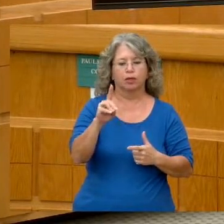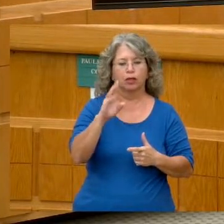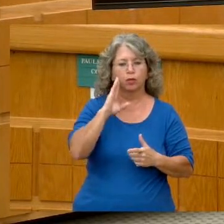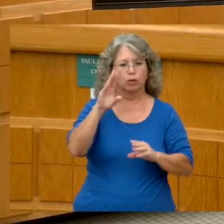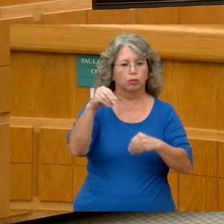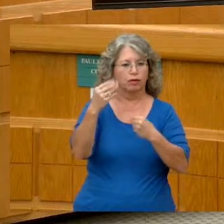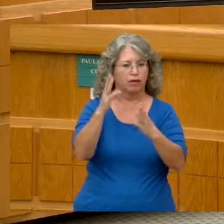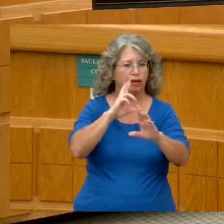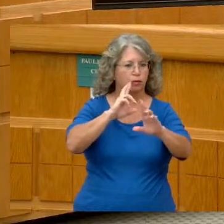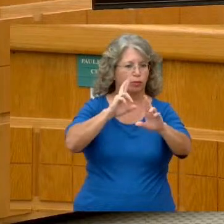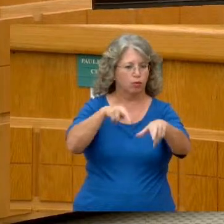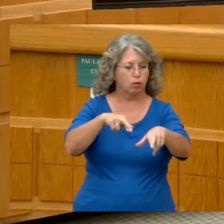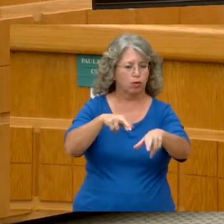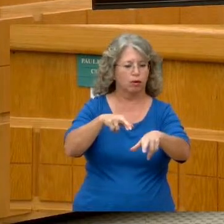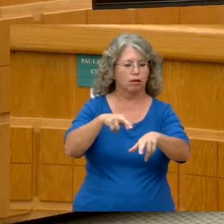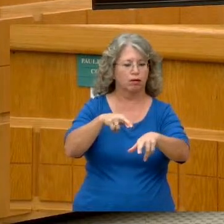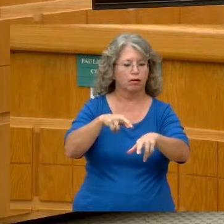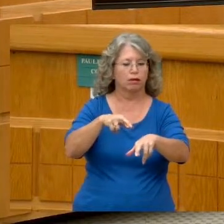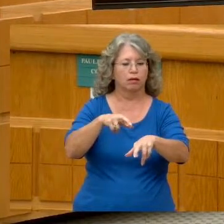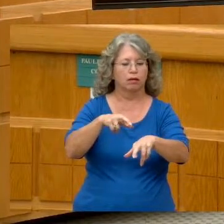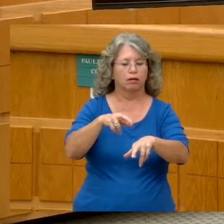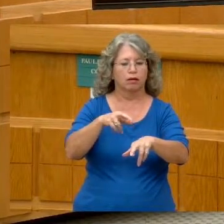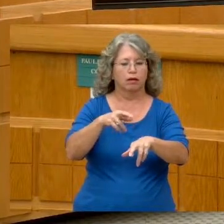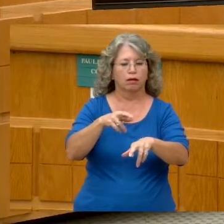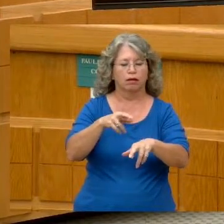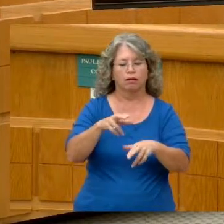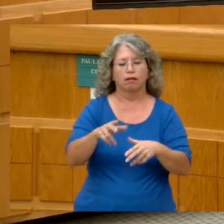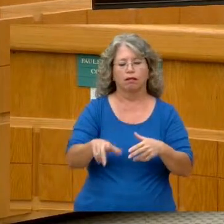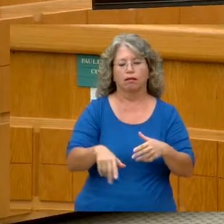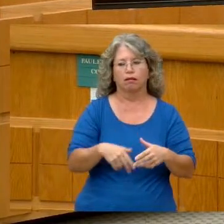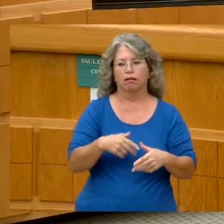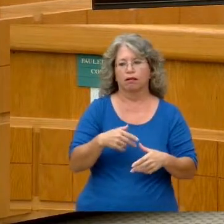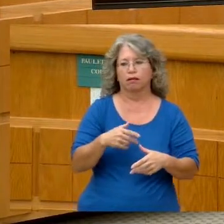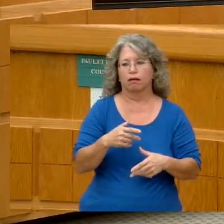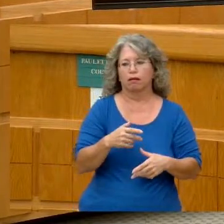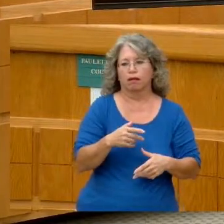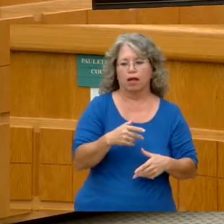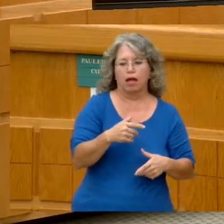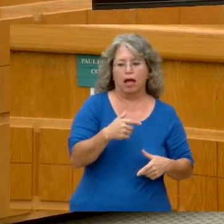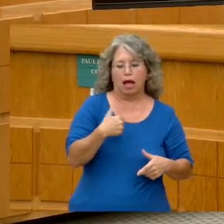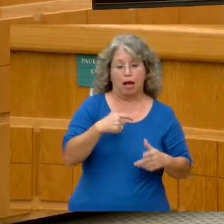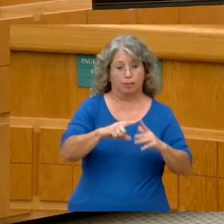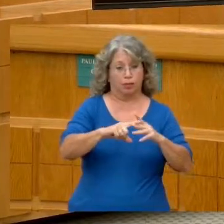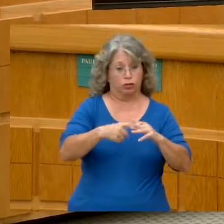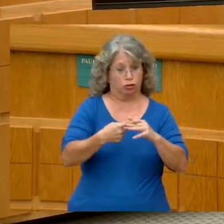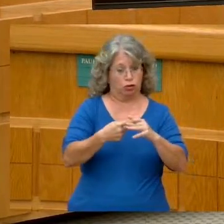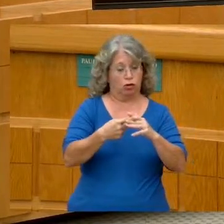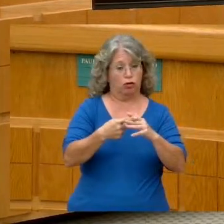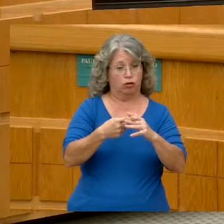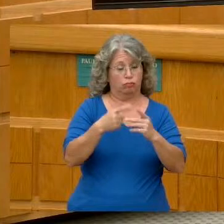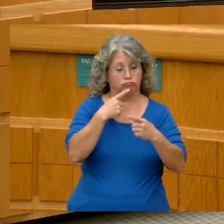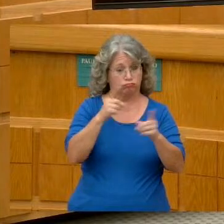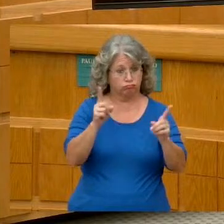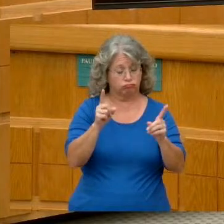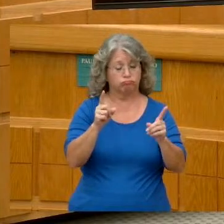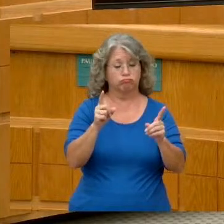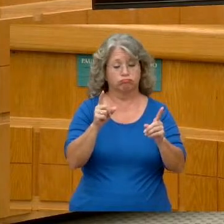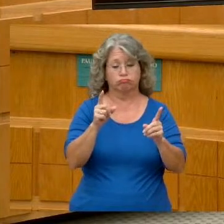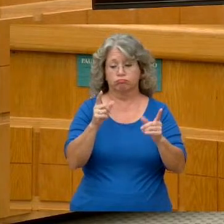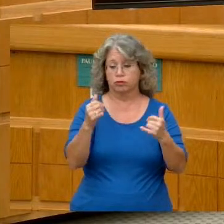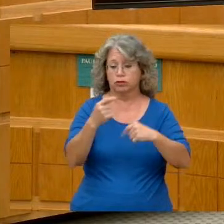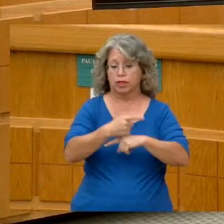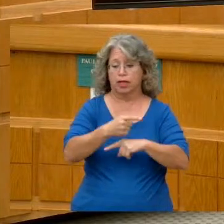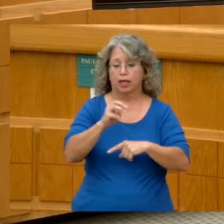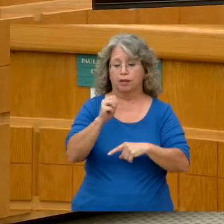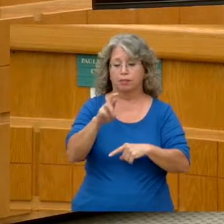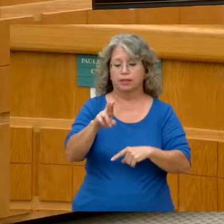report following Annette. I'm starting the press conference, getting it going. Mr. Zanoni